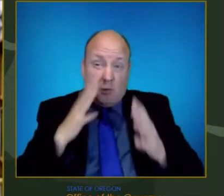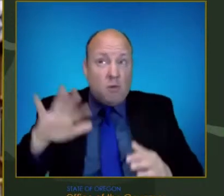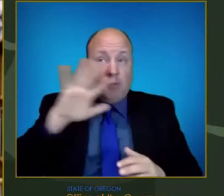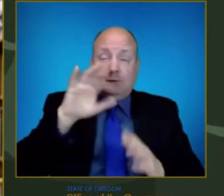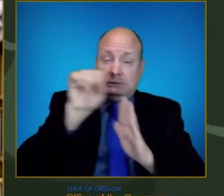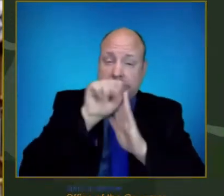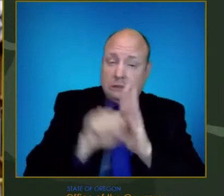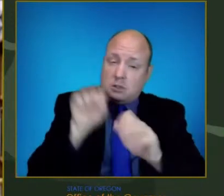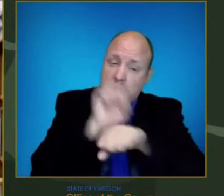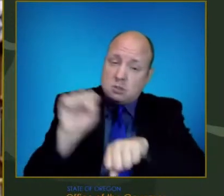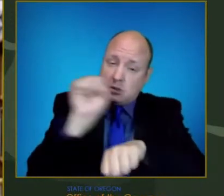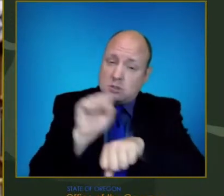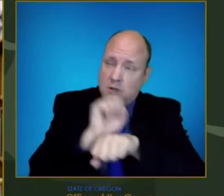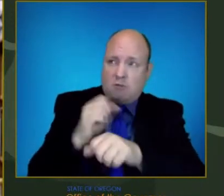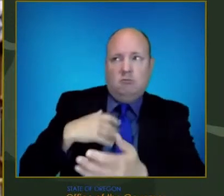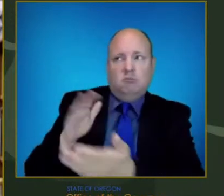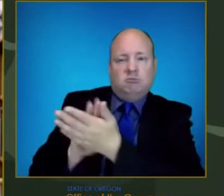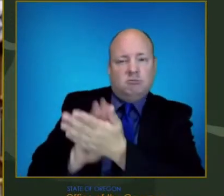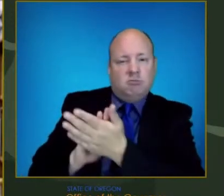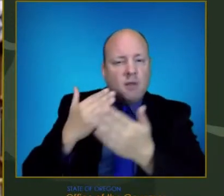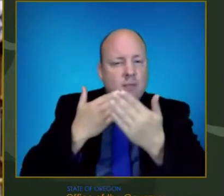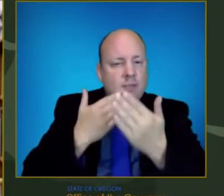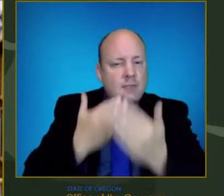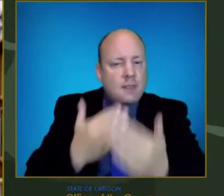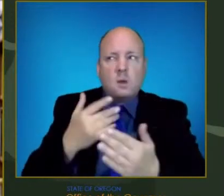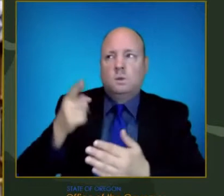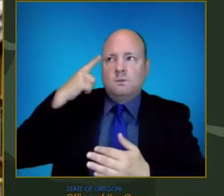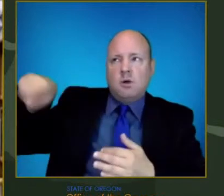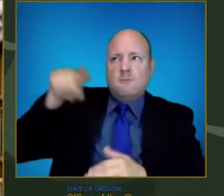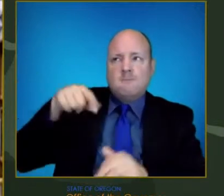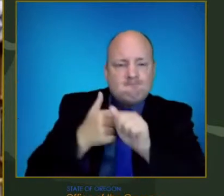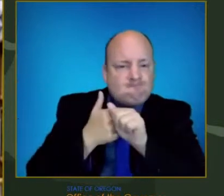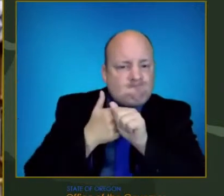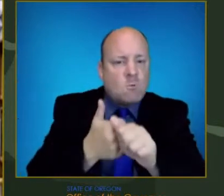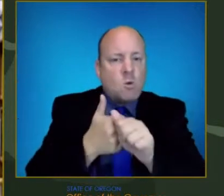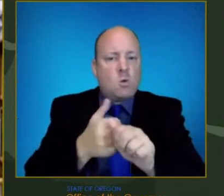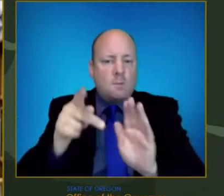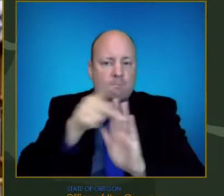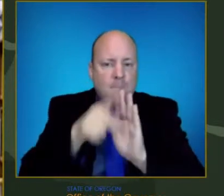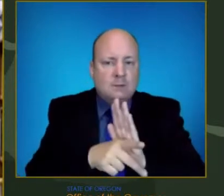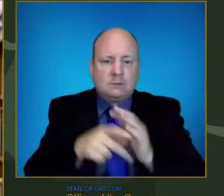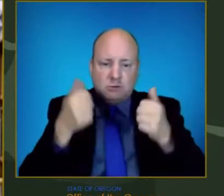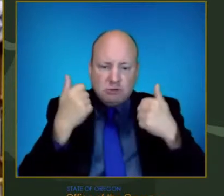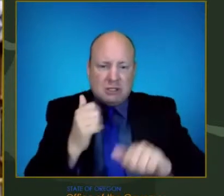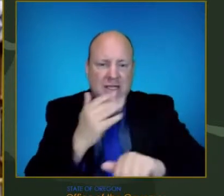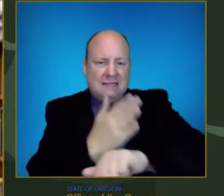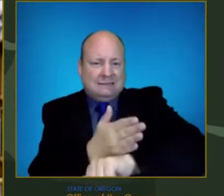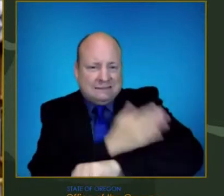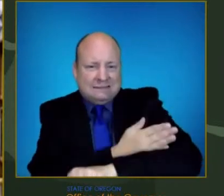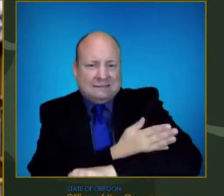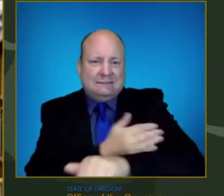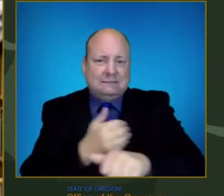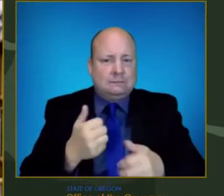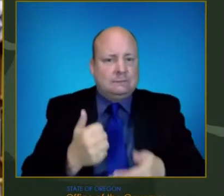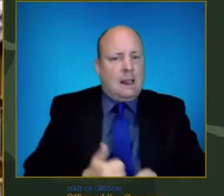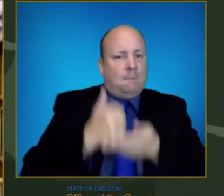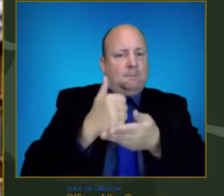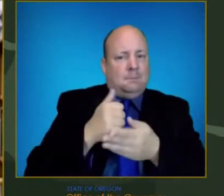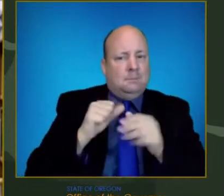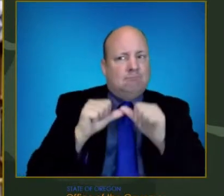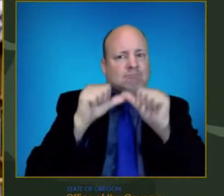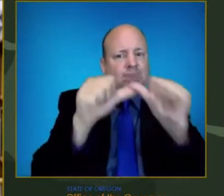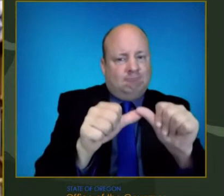of protocols in the schools and thinking through how they can work in each setting. That's exactly what Reynolds is doing during